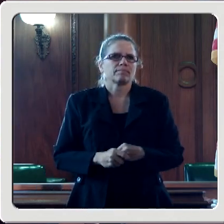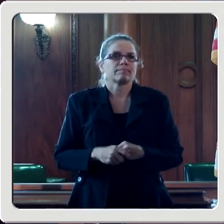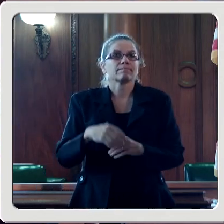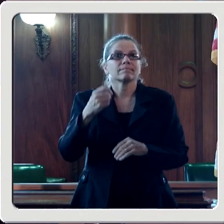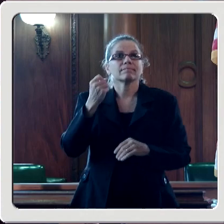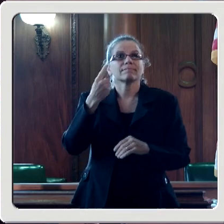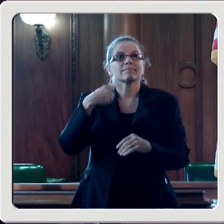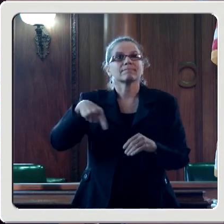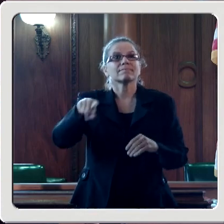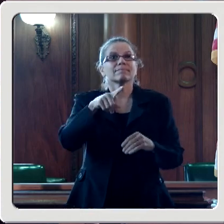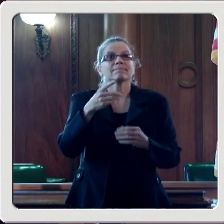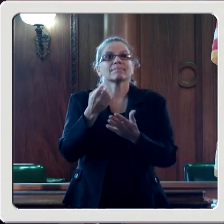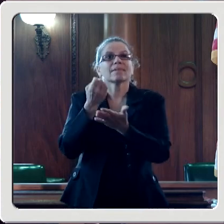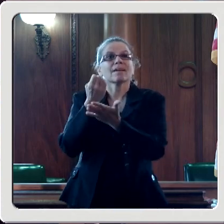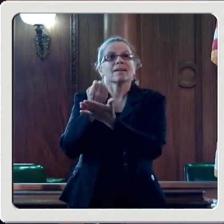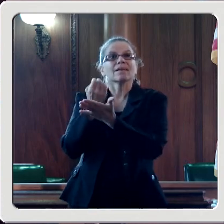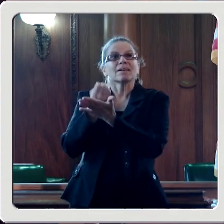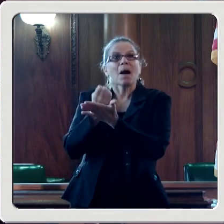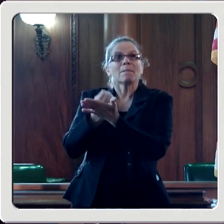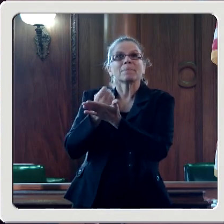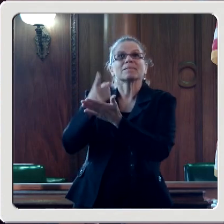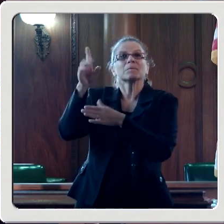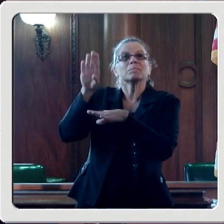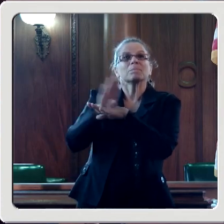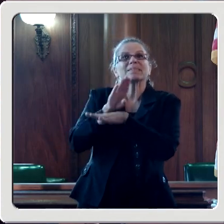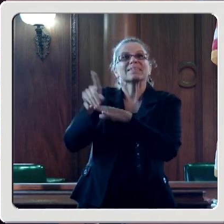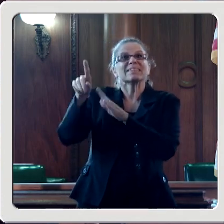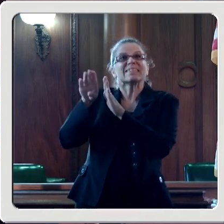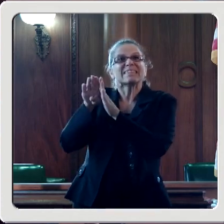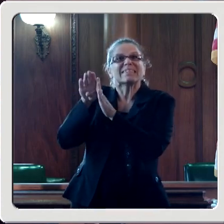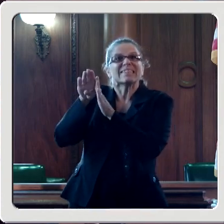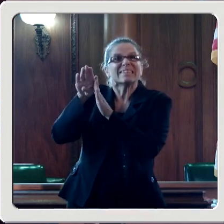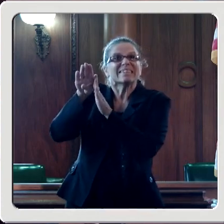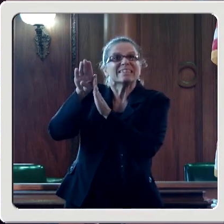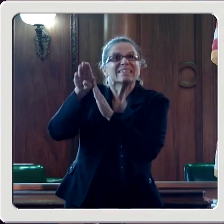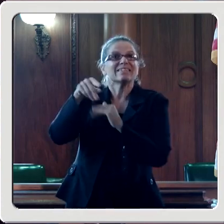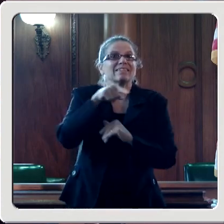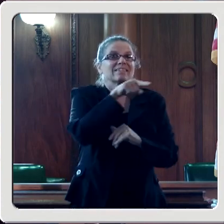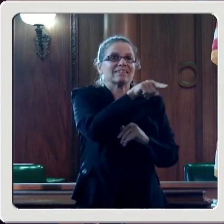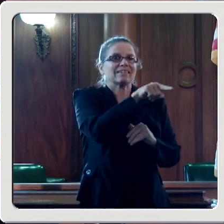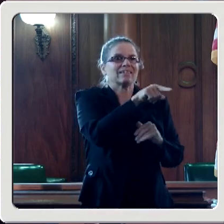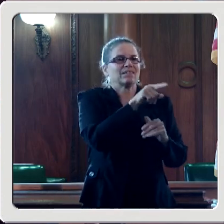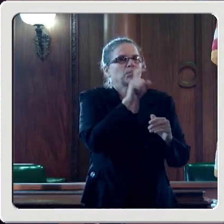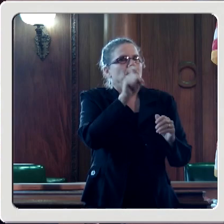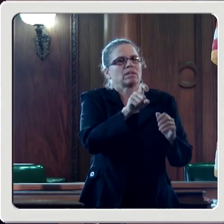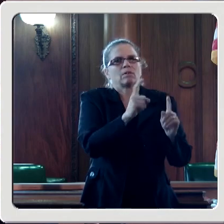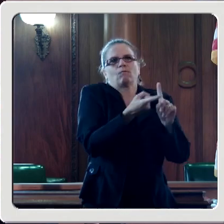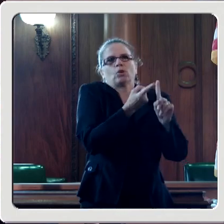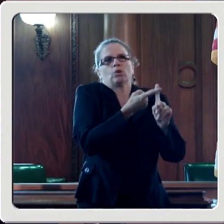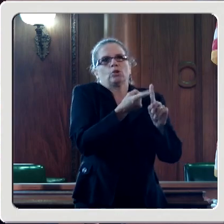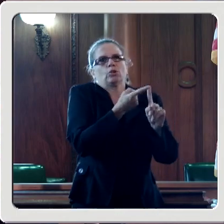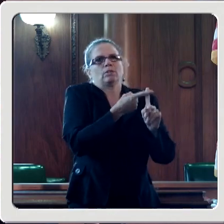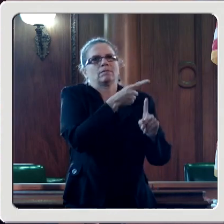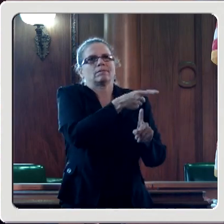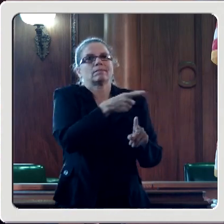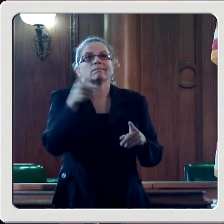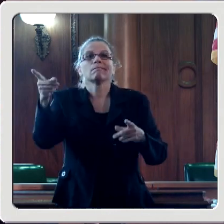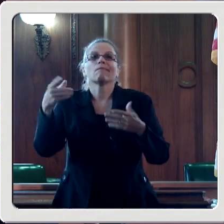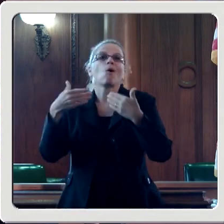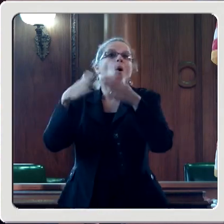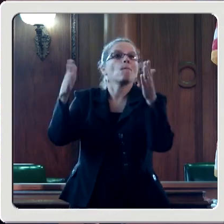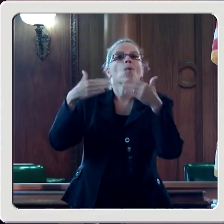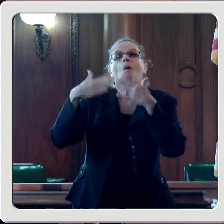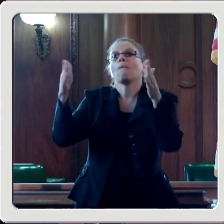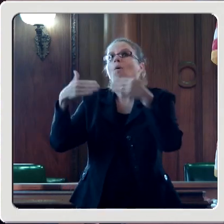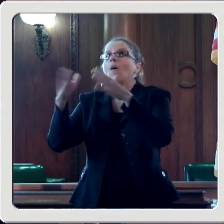public confidence and consumer confidence and not have any false starts of taking one step forward